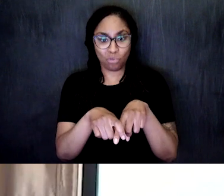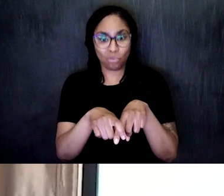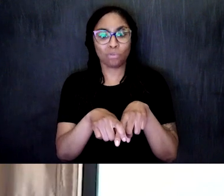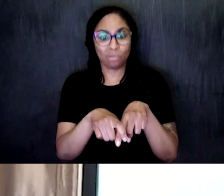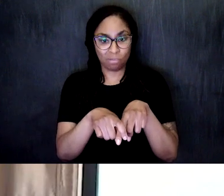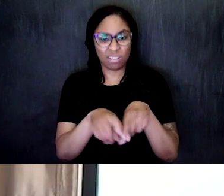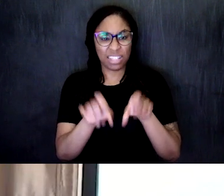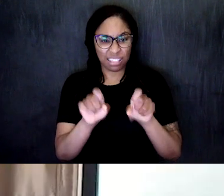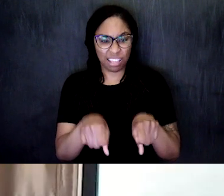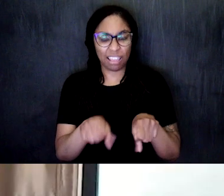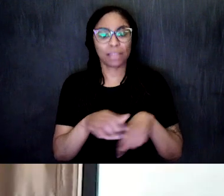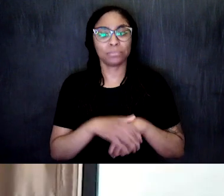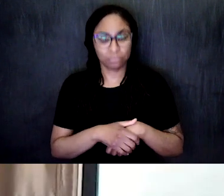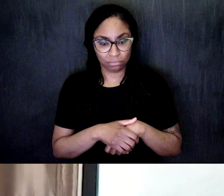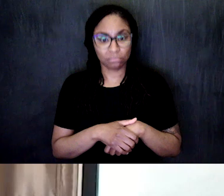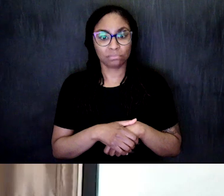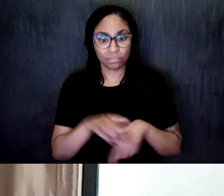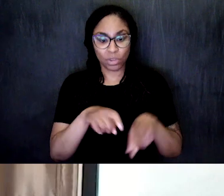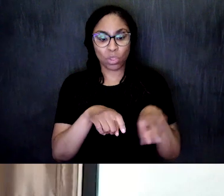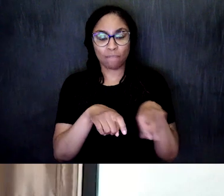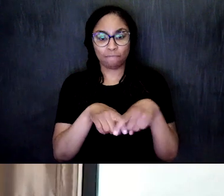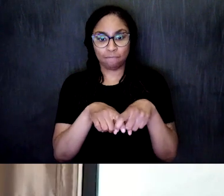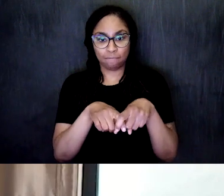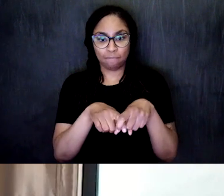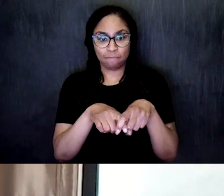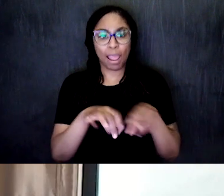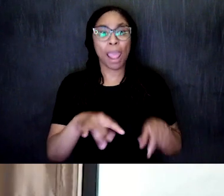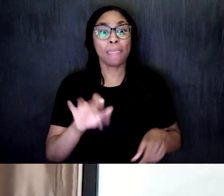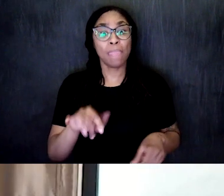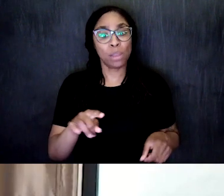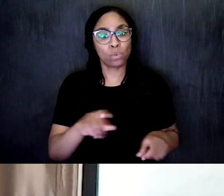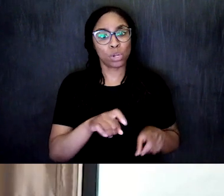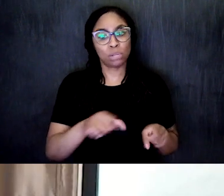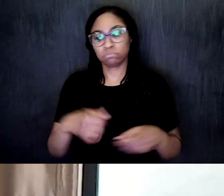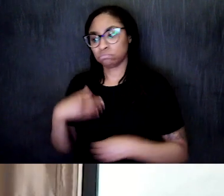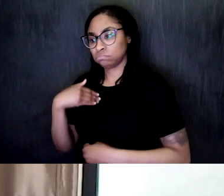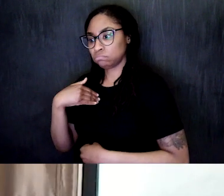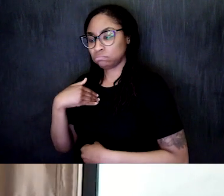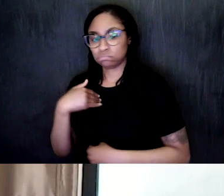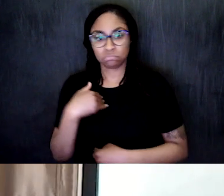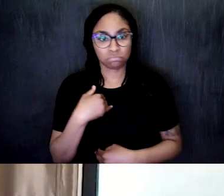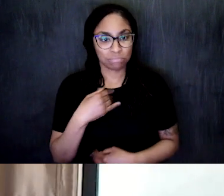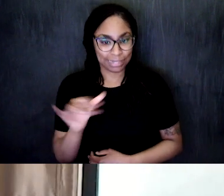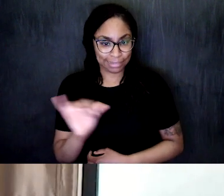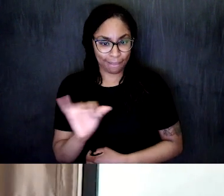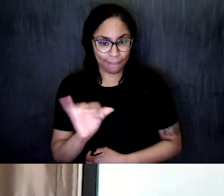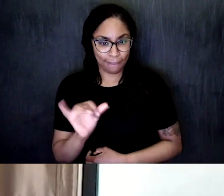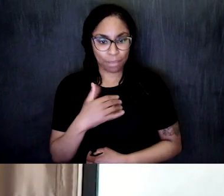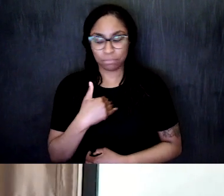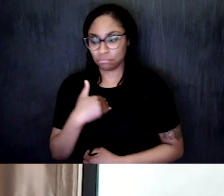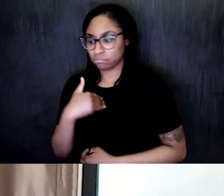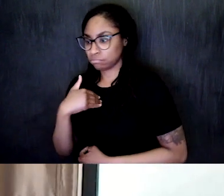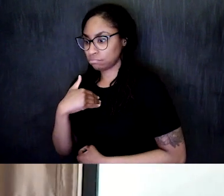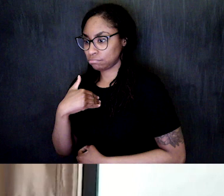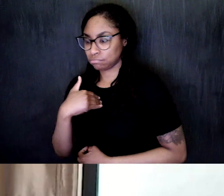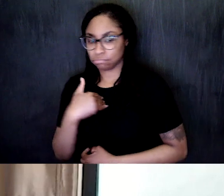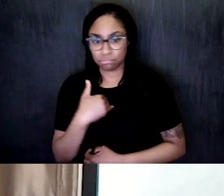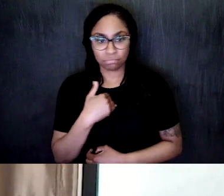your left leg would go on top of your right ankle. We're going to twist again. Okay, so, and just do the same thing.